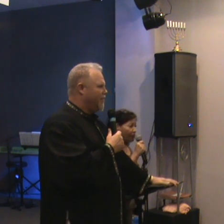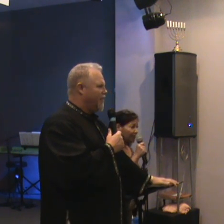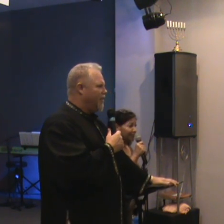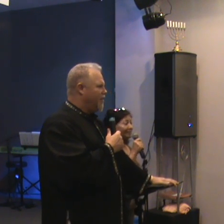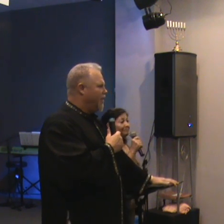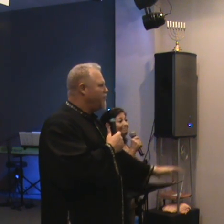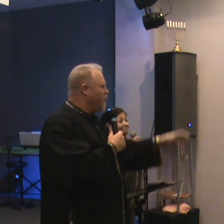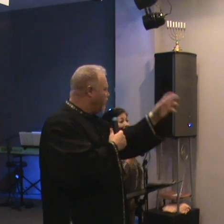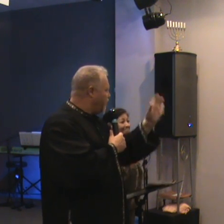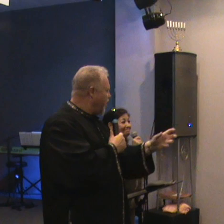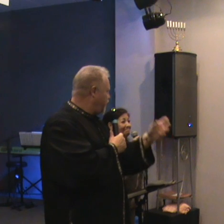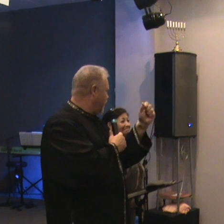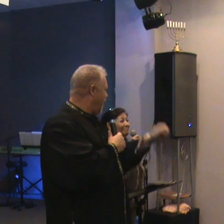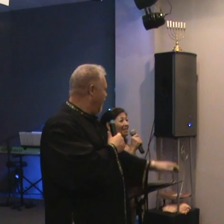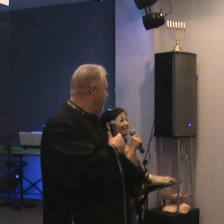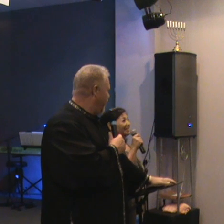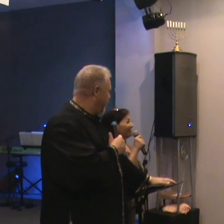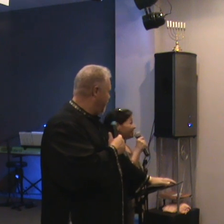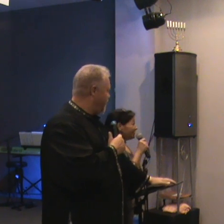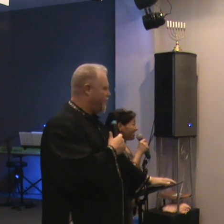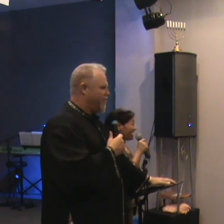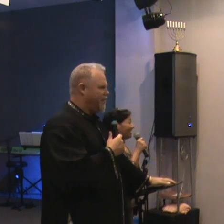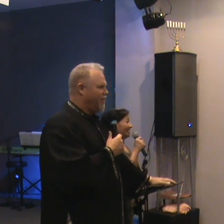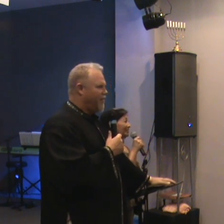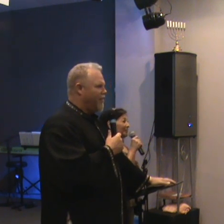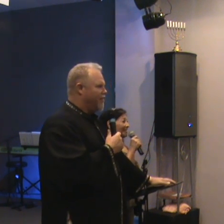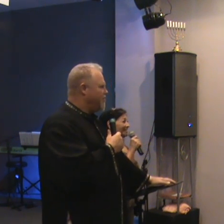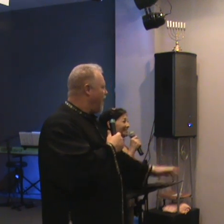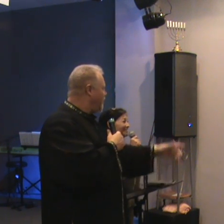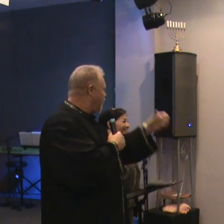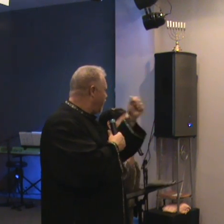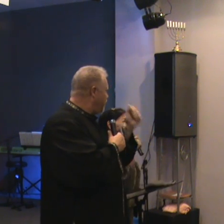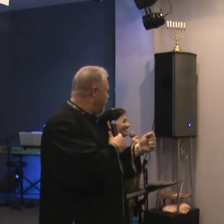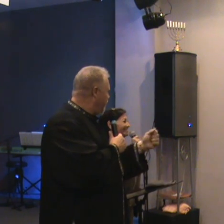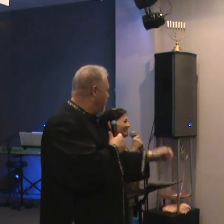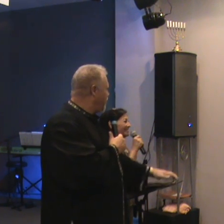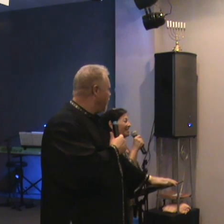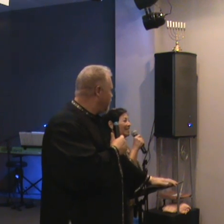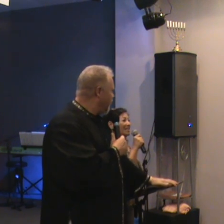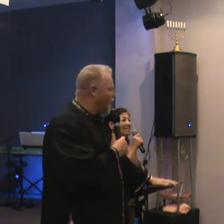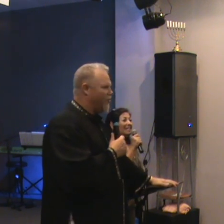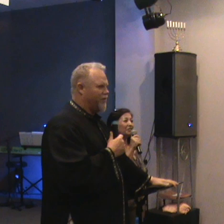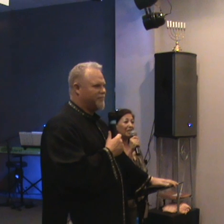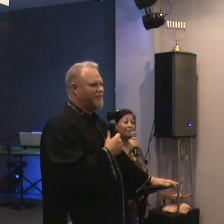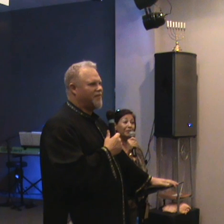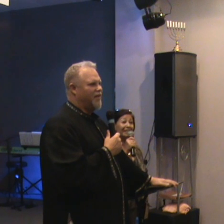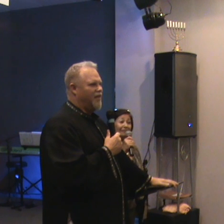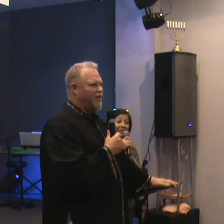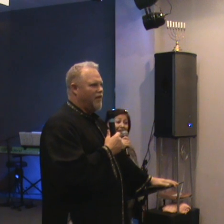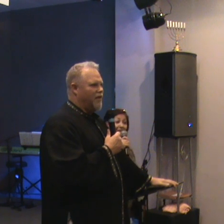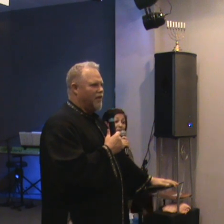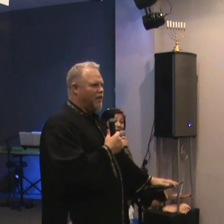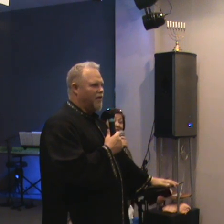llover sobre ti. He's going to refresh you, hallelujah. Te va a refrescar, aleluya. The times of refreshing come from the presence of the Lord. Los tiempos